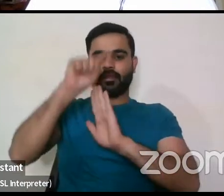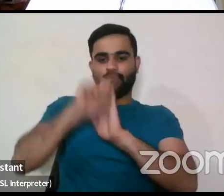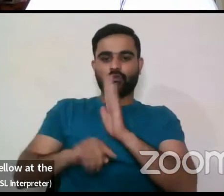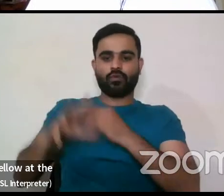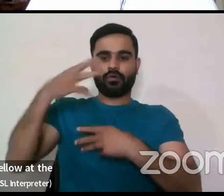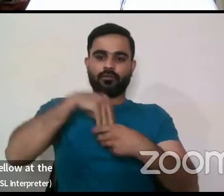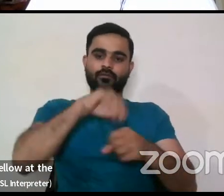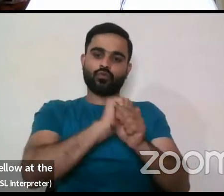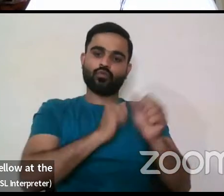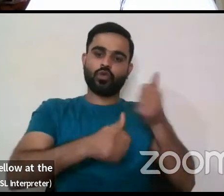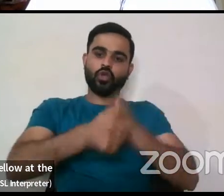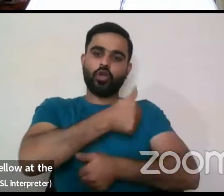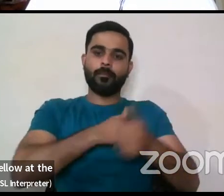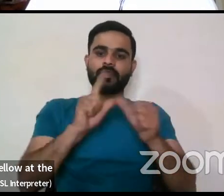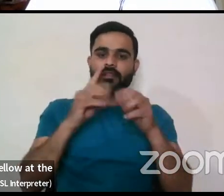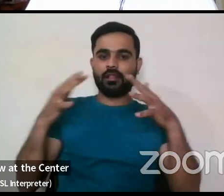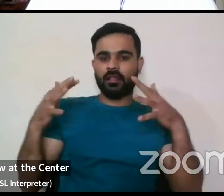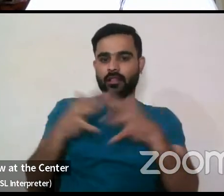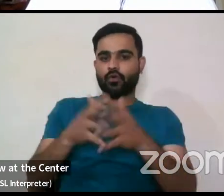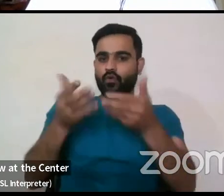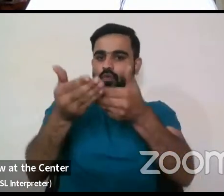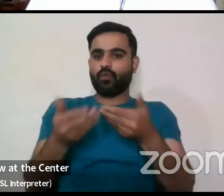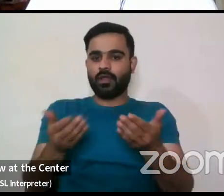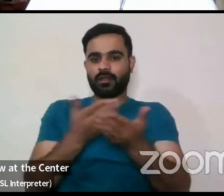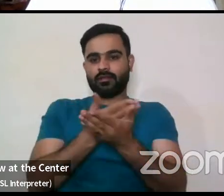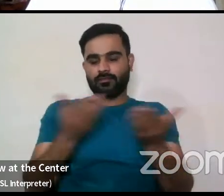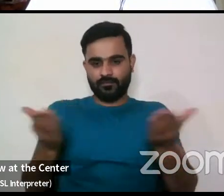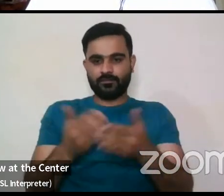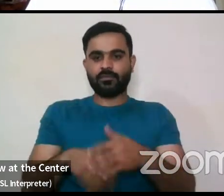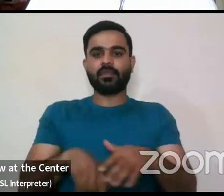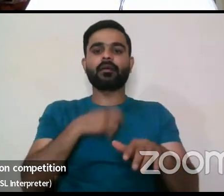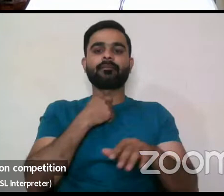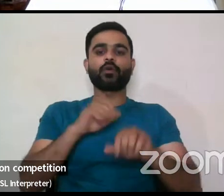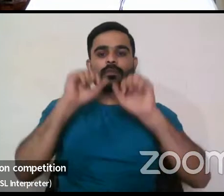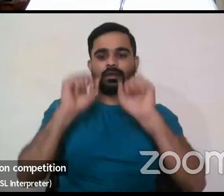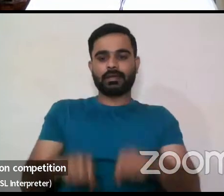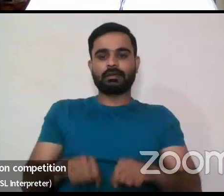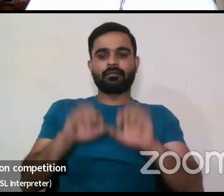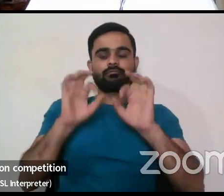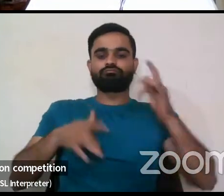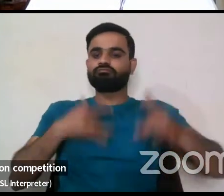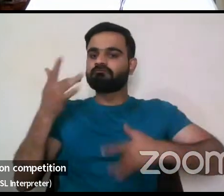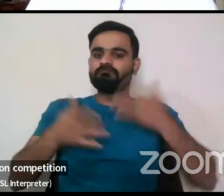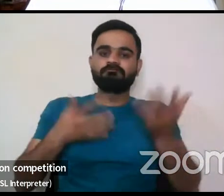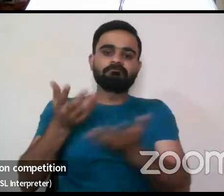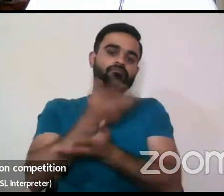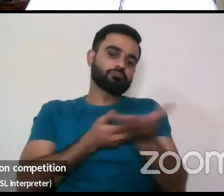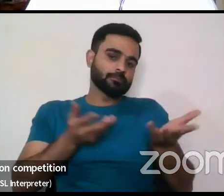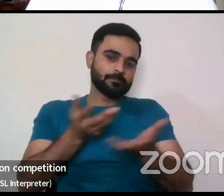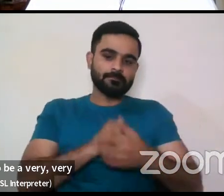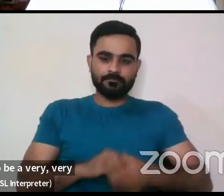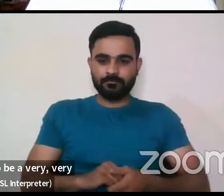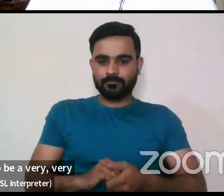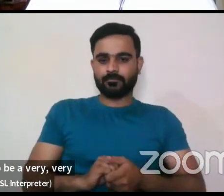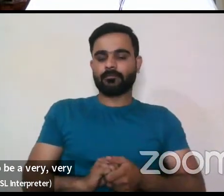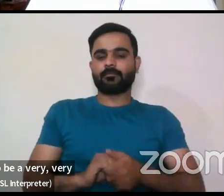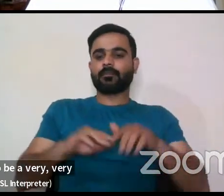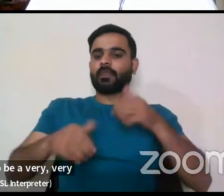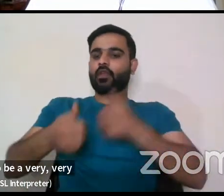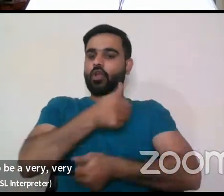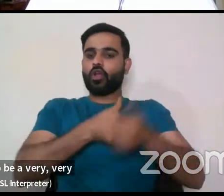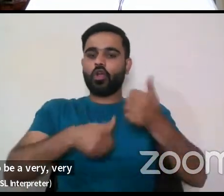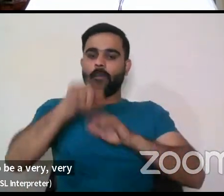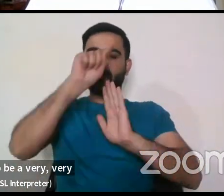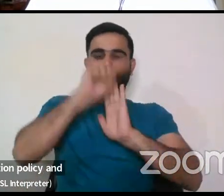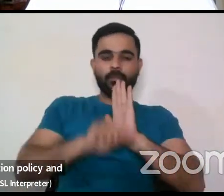on competition law. And welcome to what promises to be a very, very exciting discussion on why competition